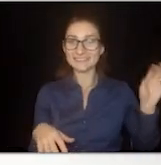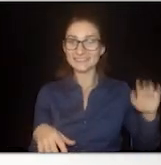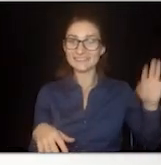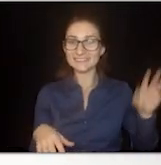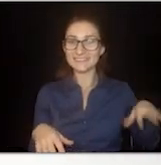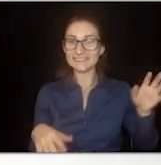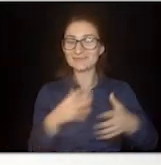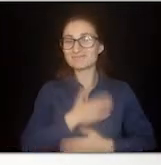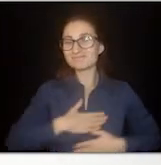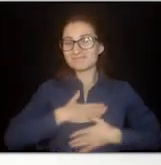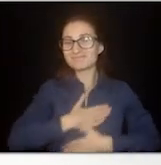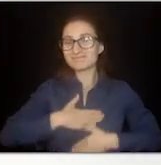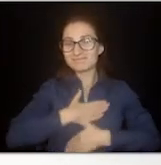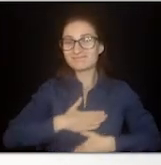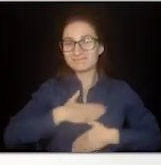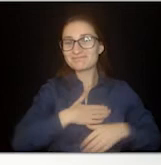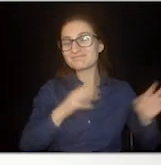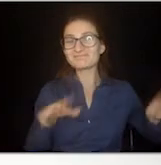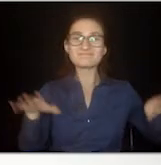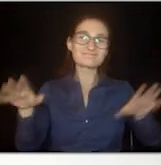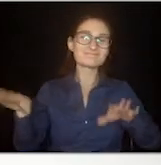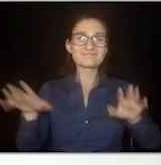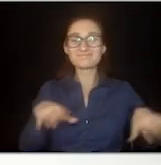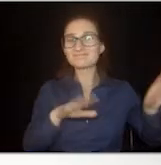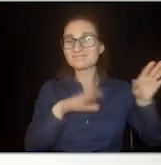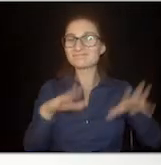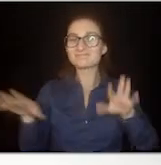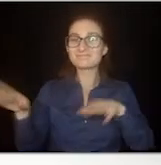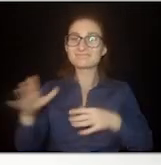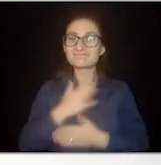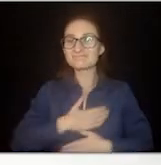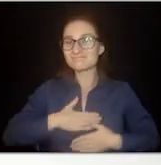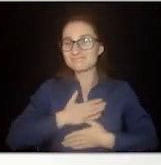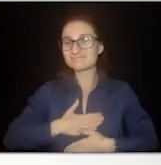free arm up and around to the sound and feel of the hairdryer.